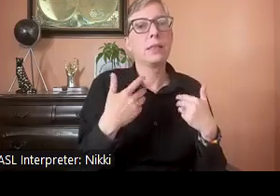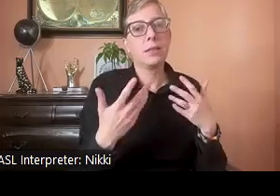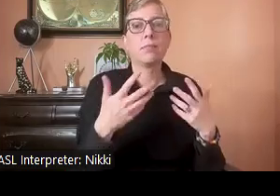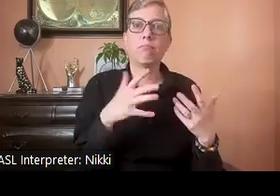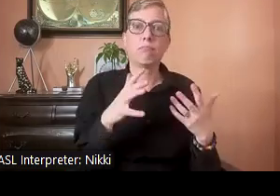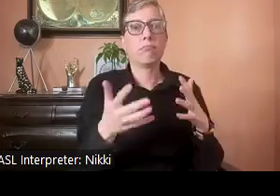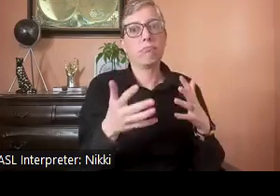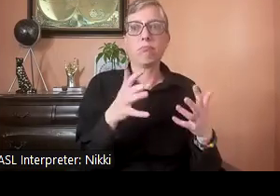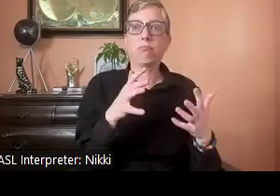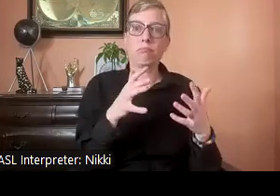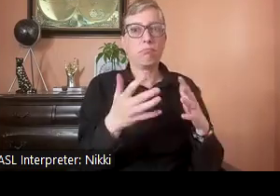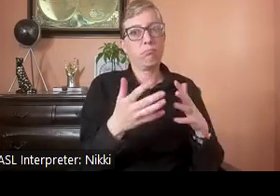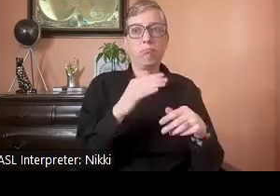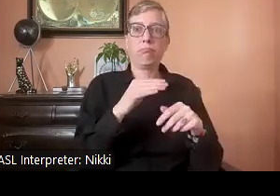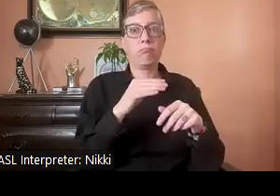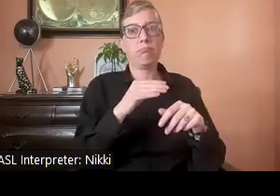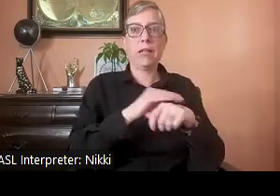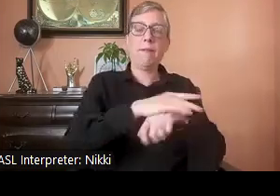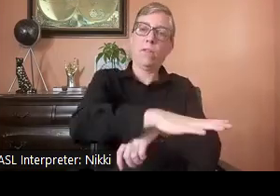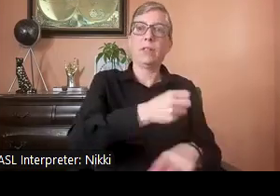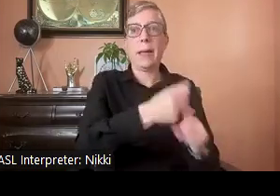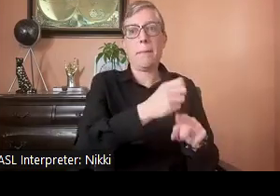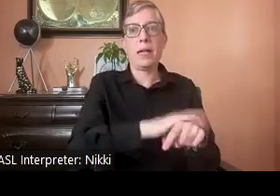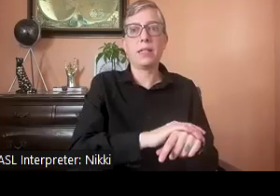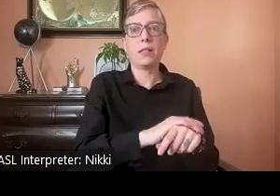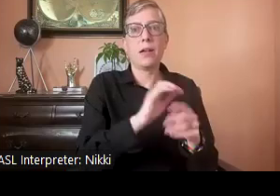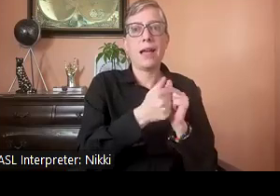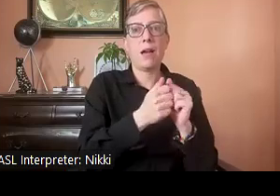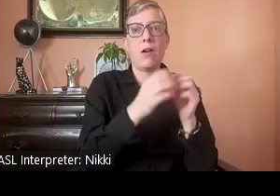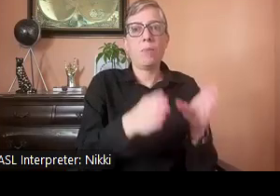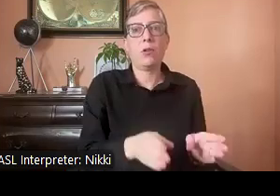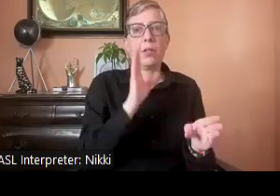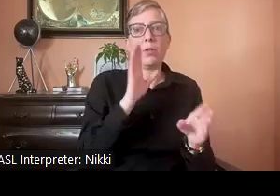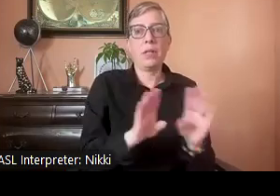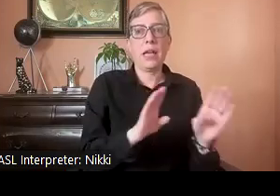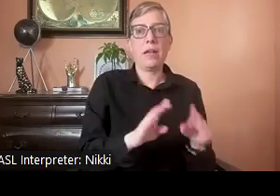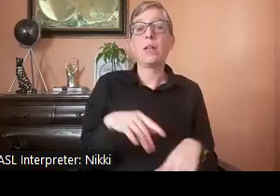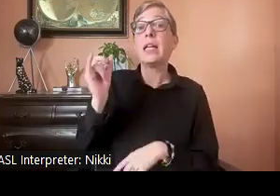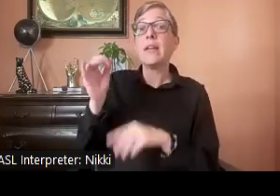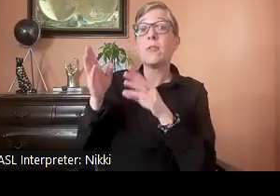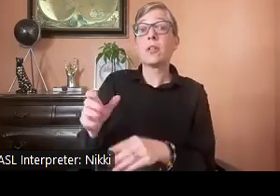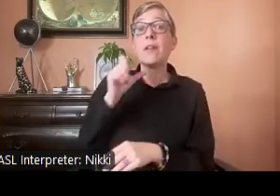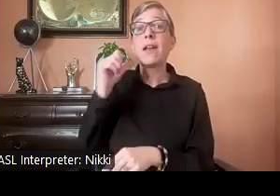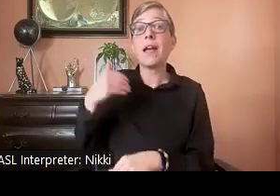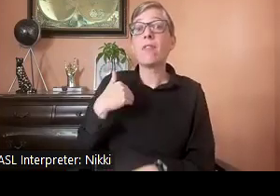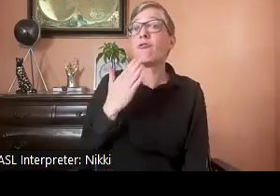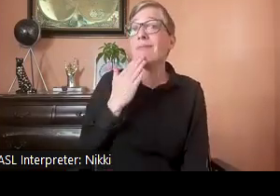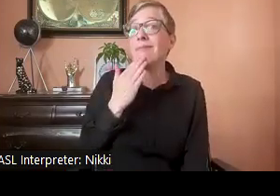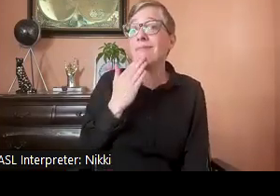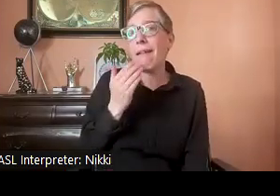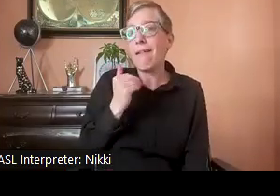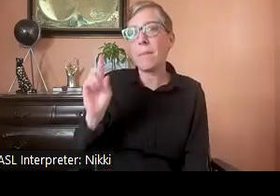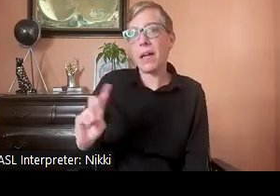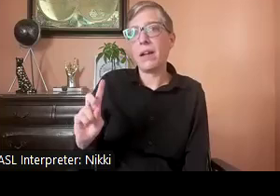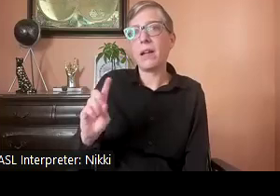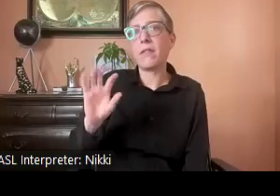environment. Because now, if somebody does not have their diabetic foot exam, it's a concern to me